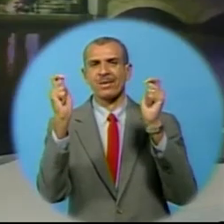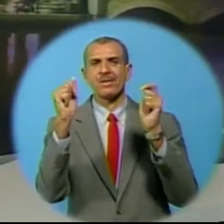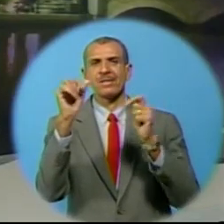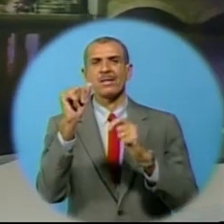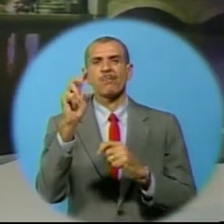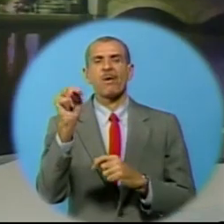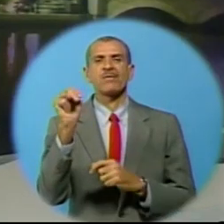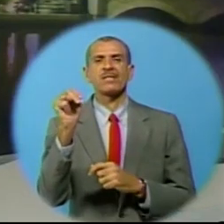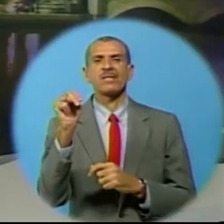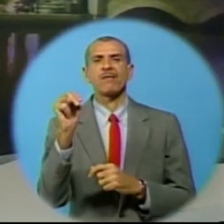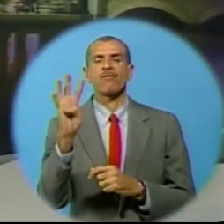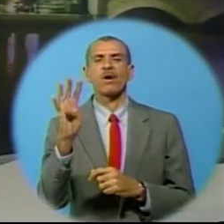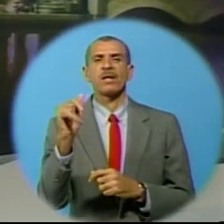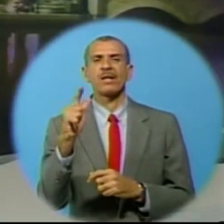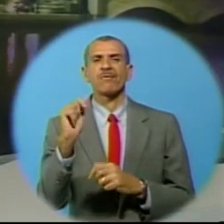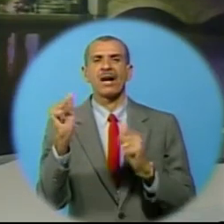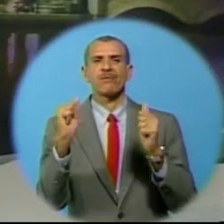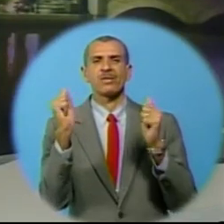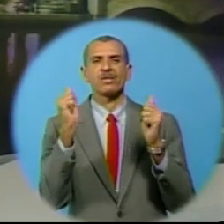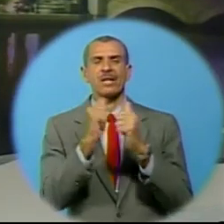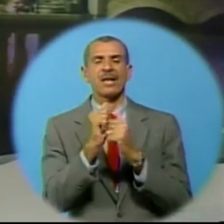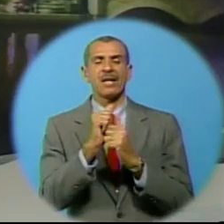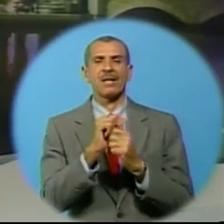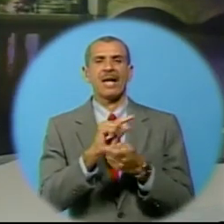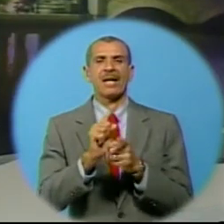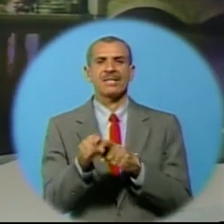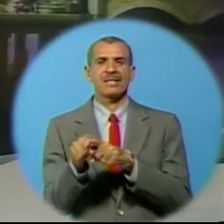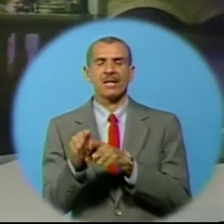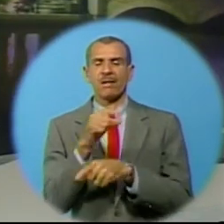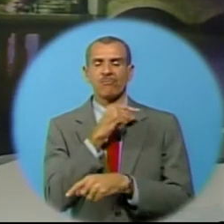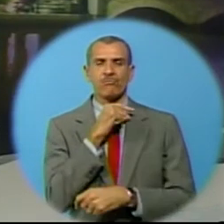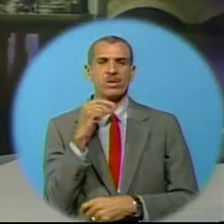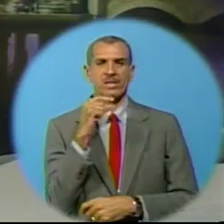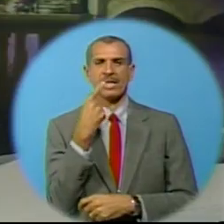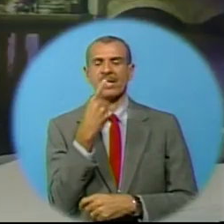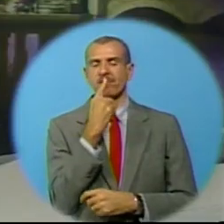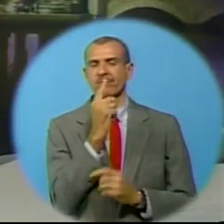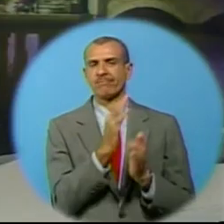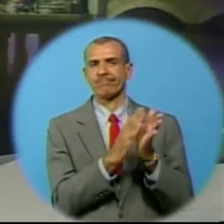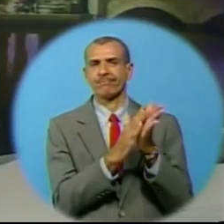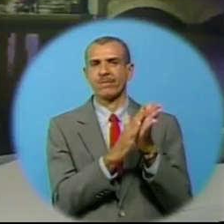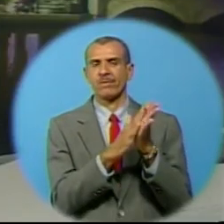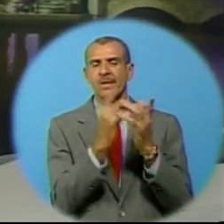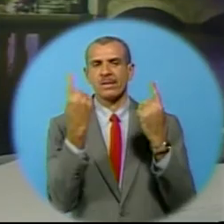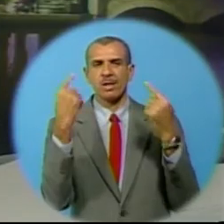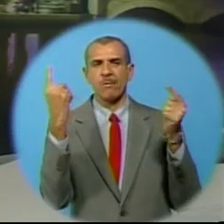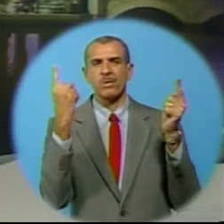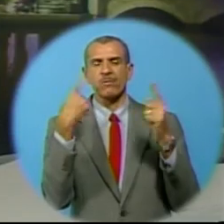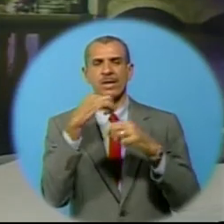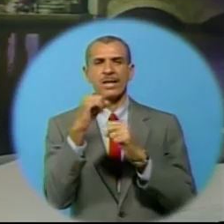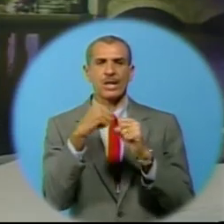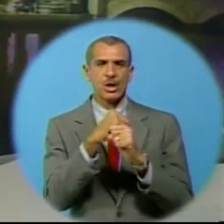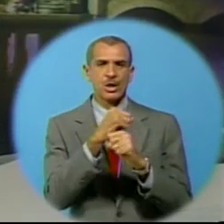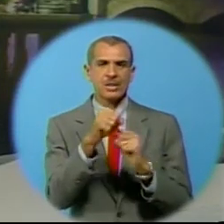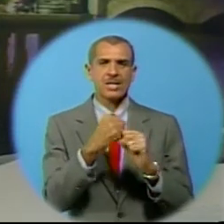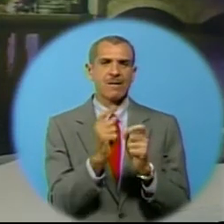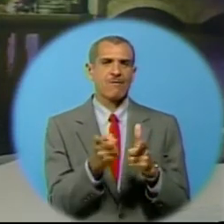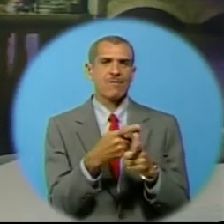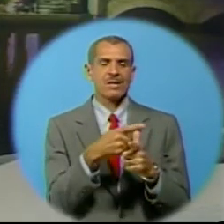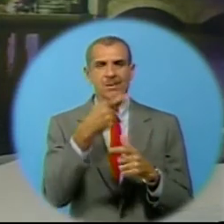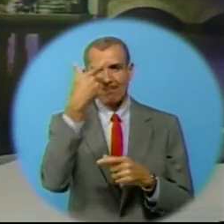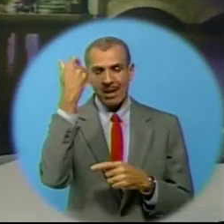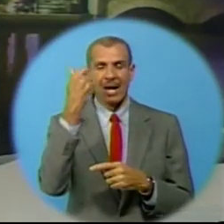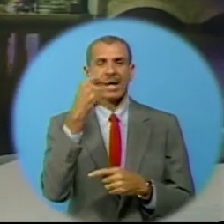40th anniversary in the priesthood. A church service was held where tributes were paid for his accomplishments over the years, and he is the first